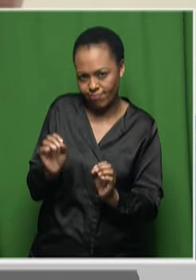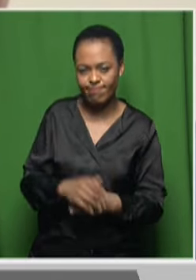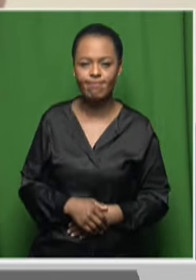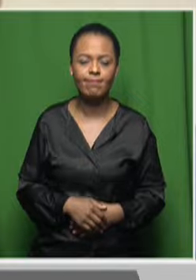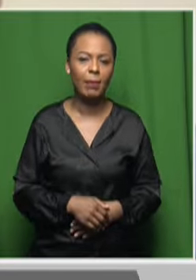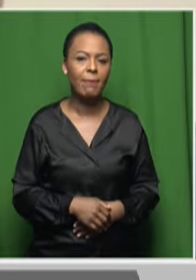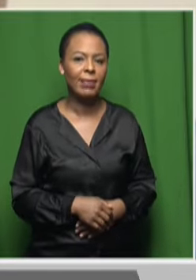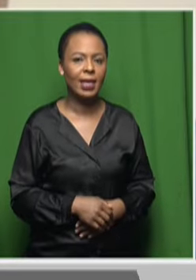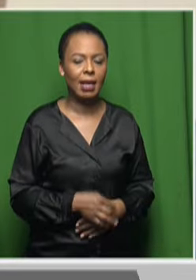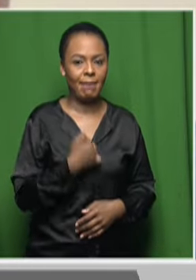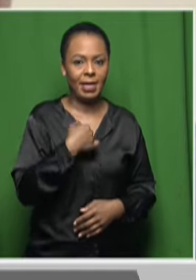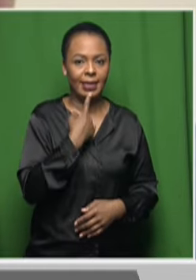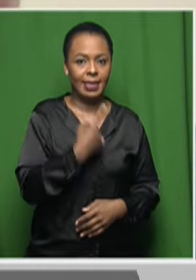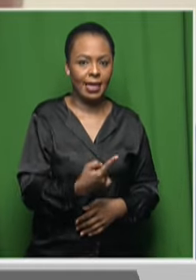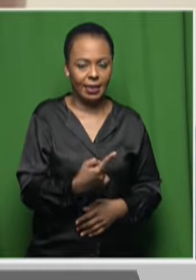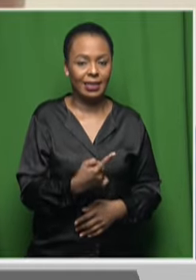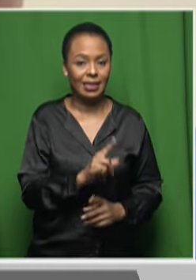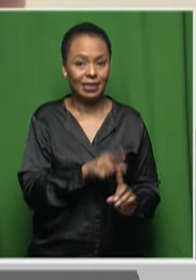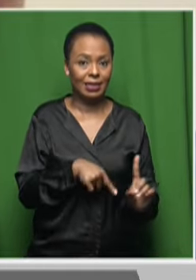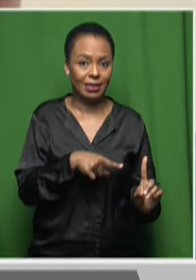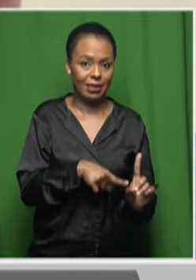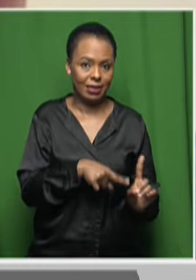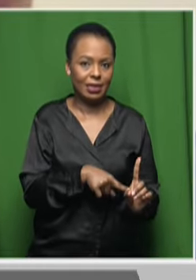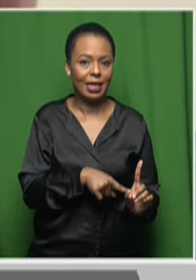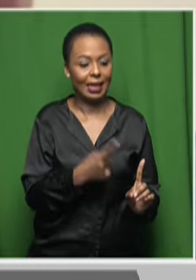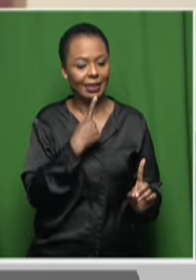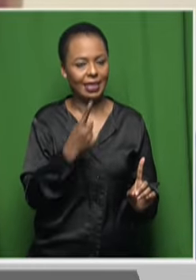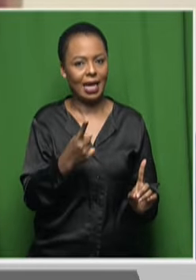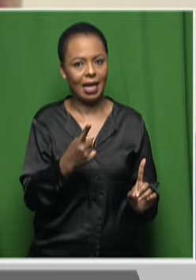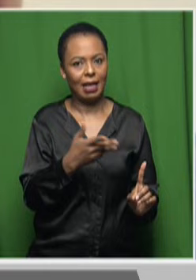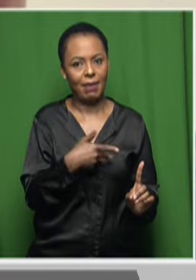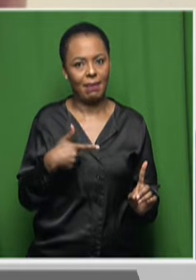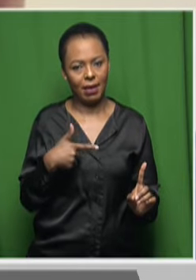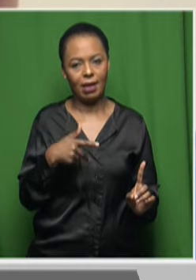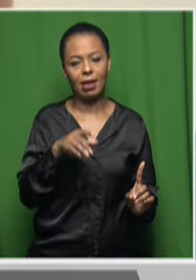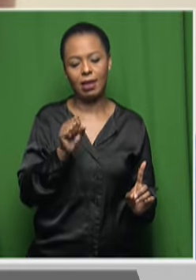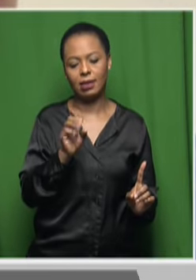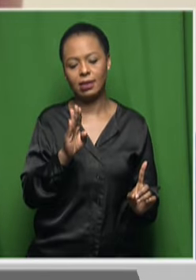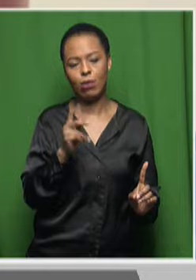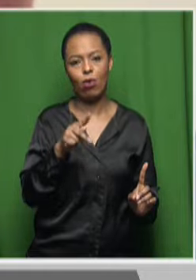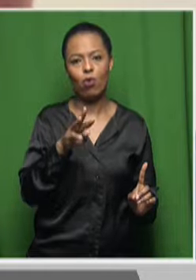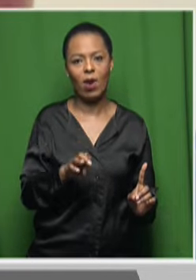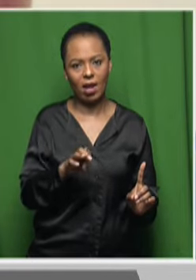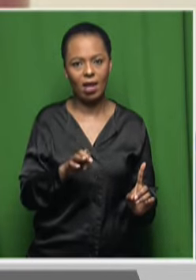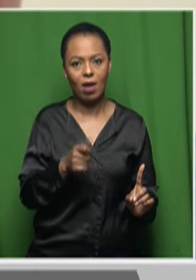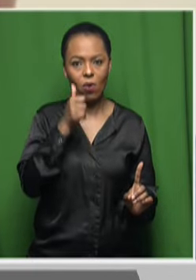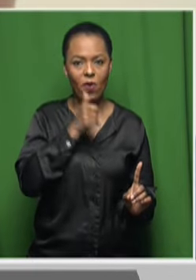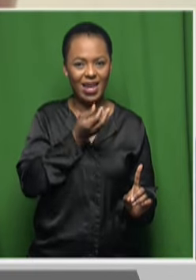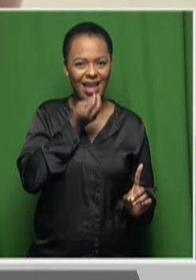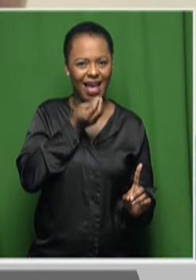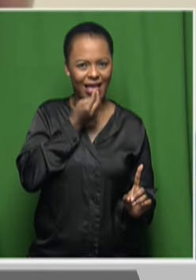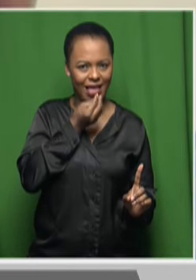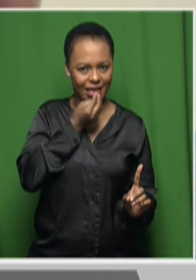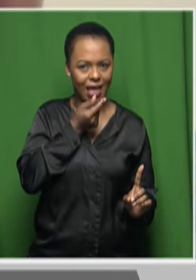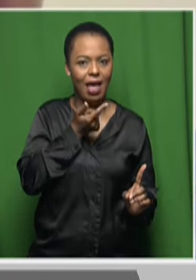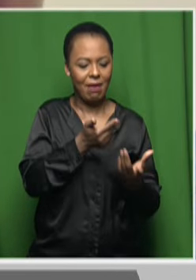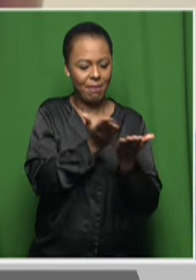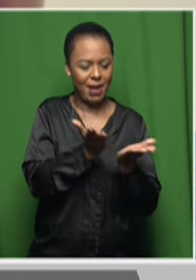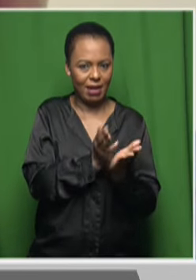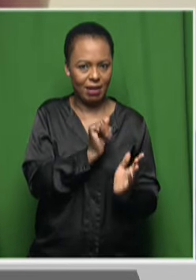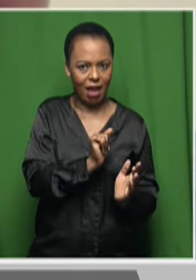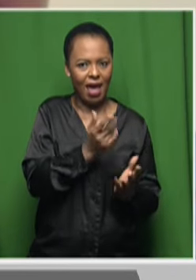As I've said, Sobukwe himself told Mama Sobukwe that he found pieces of glasses in his food. Okay. And you must